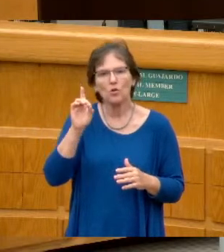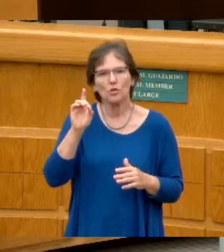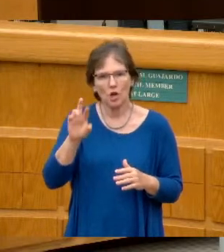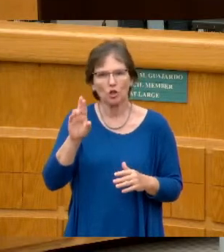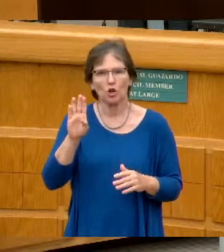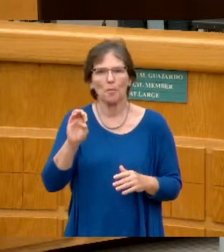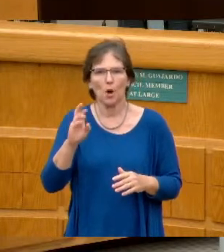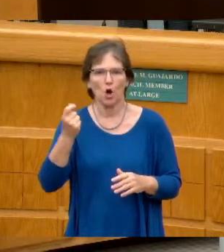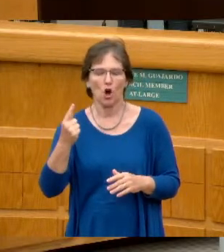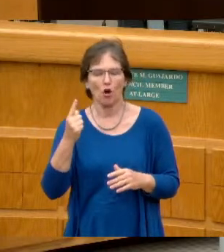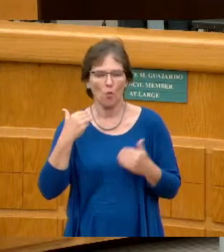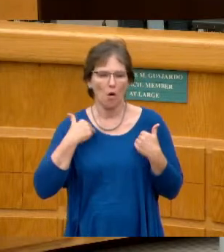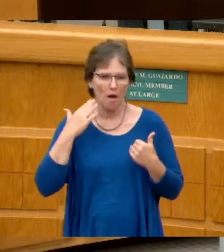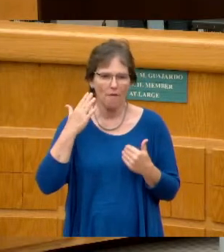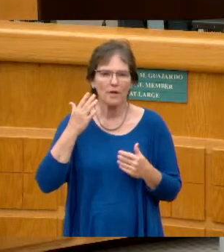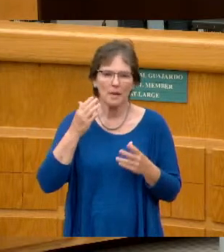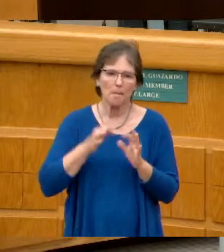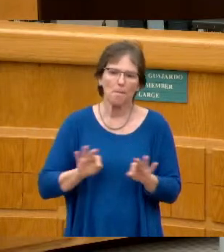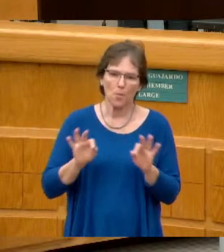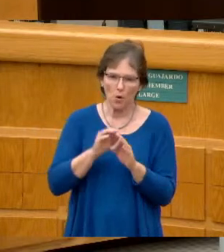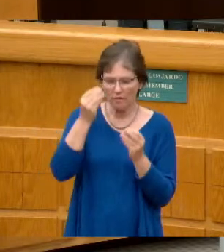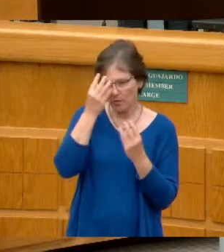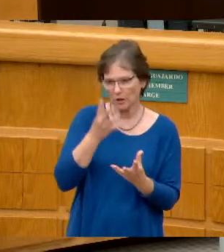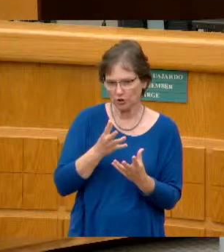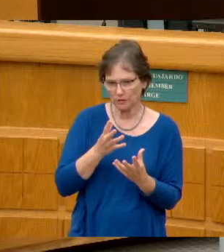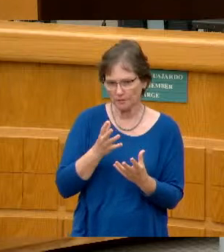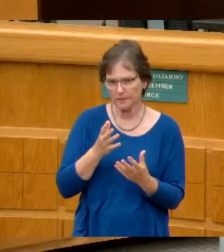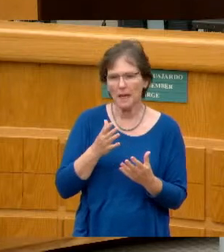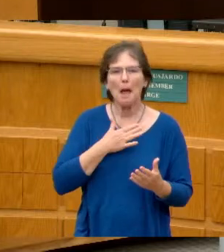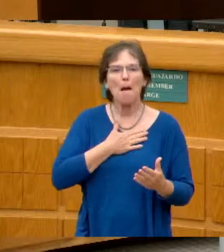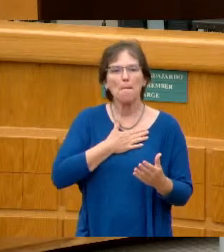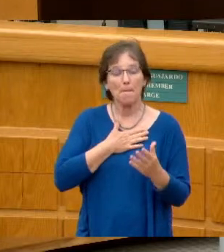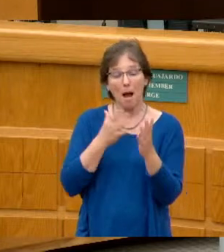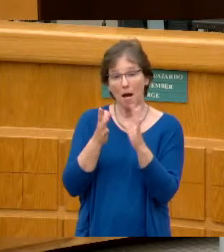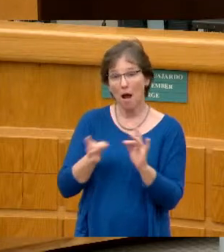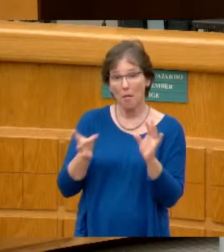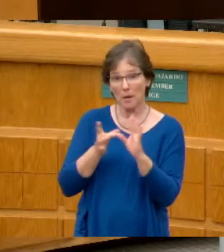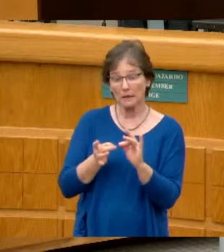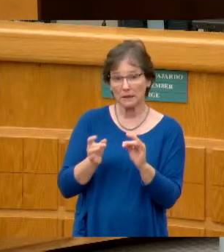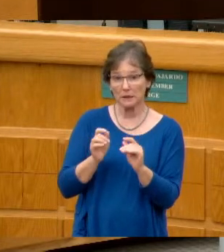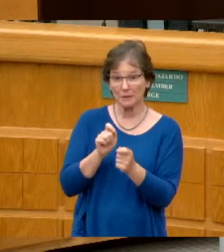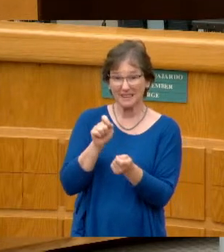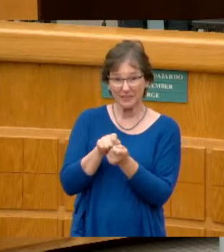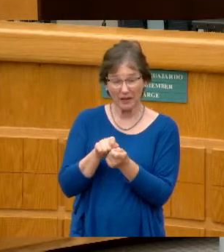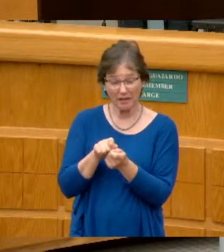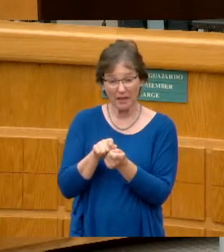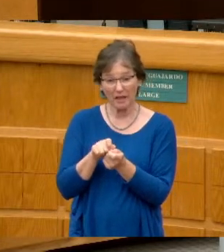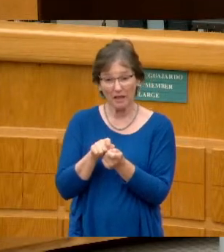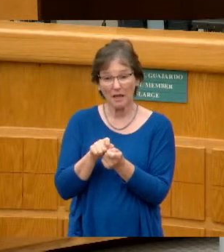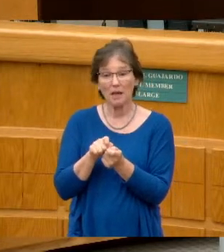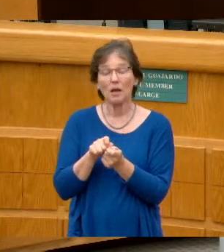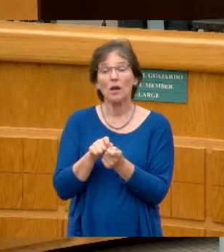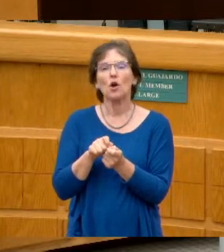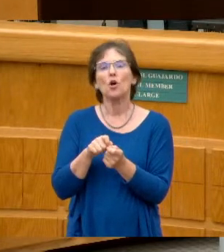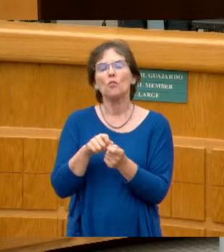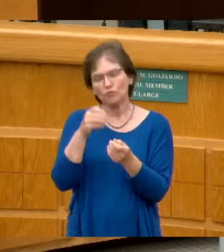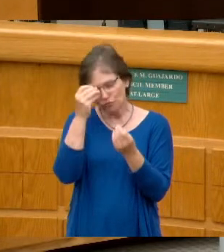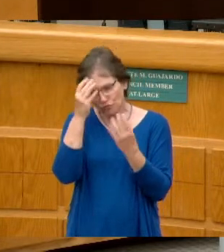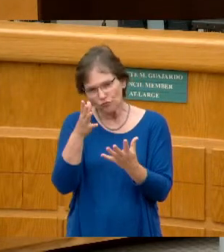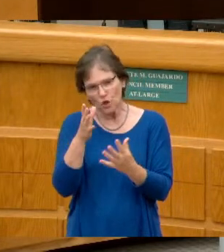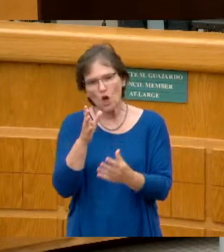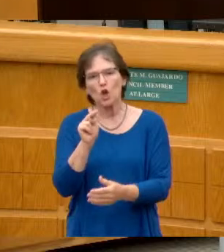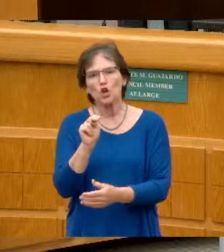the methodology, the importance of prioritization, and an overall plan of action for when we